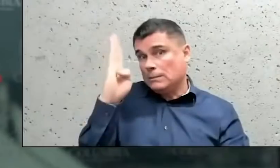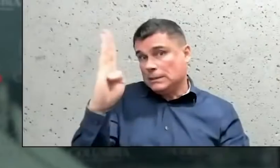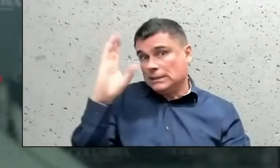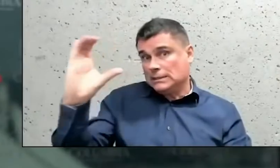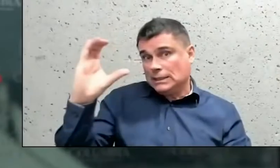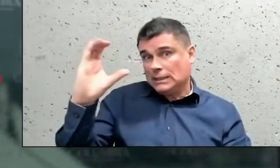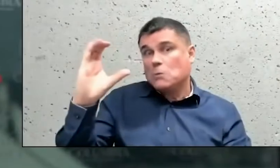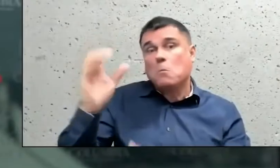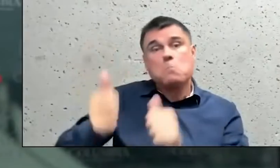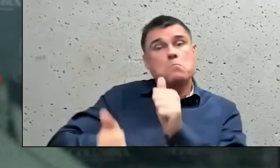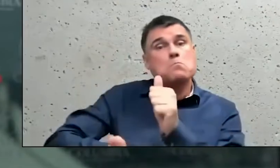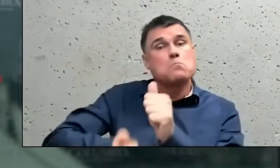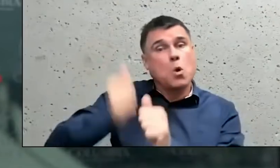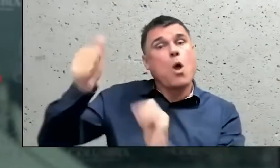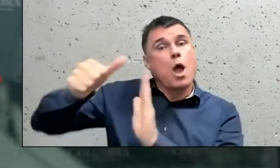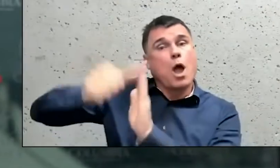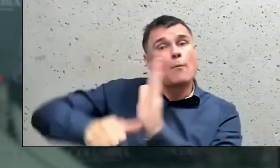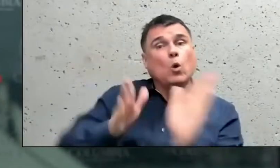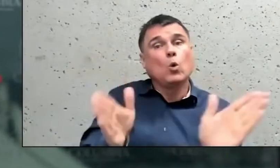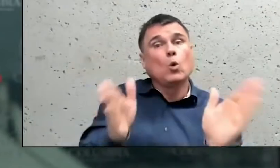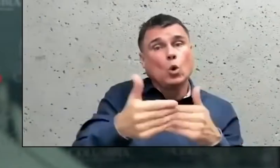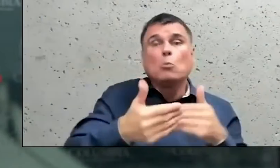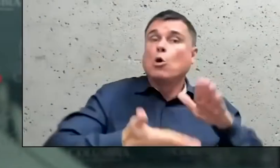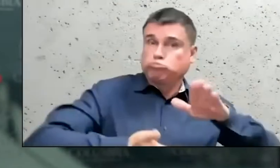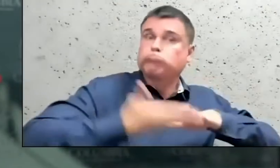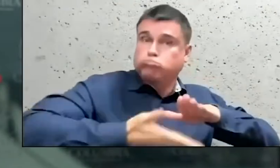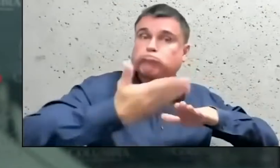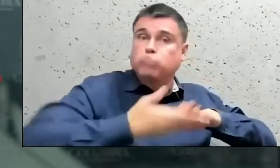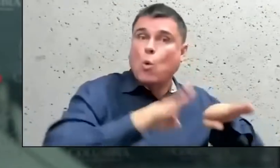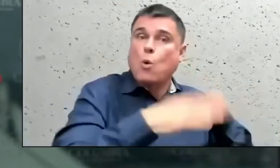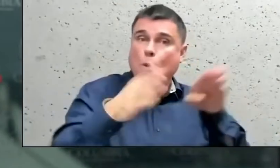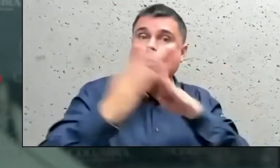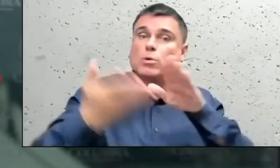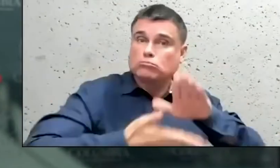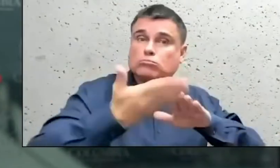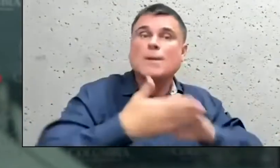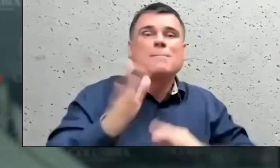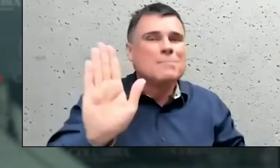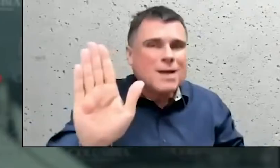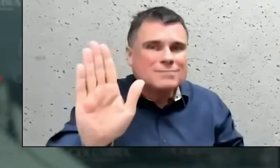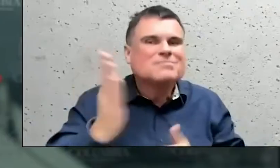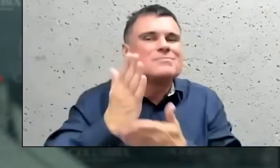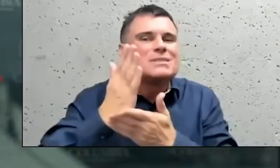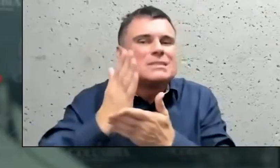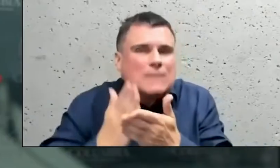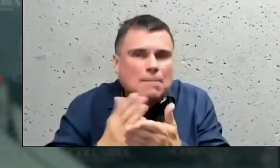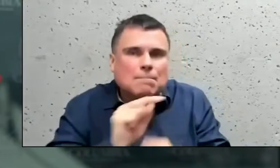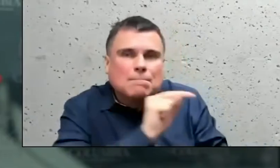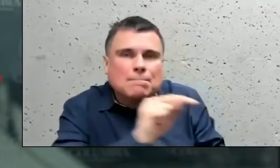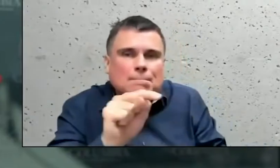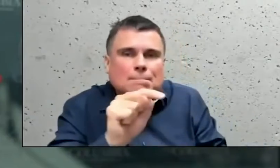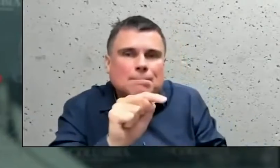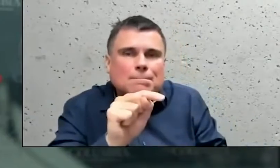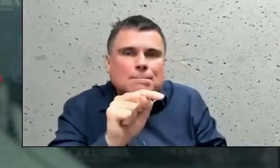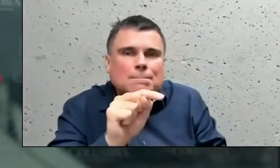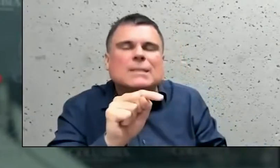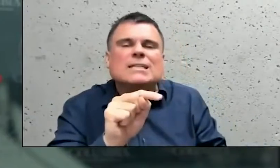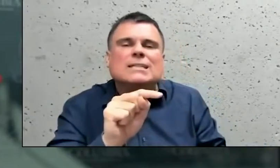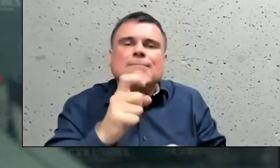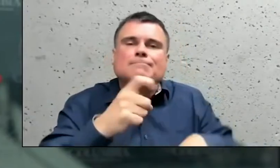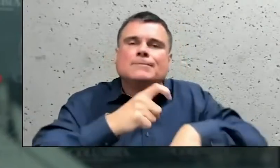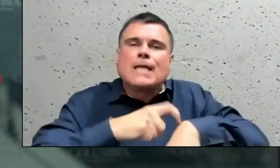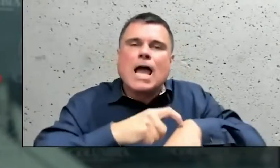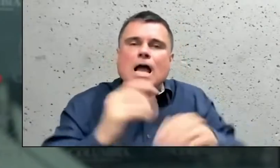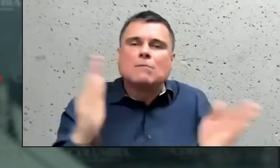run, but due to a variety of challenges, there had been reductions in some operating rooms, and I reported on those in detail last week.